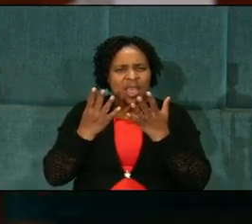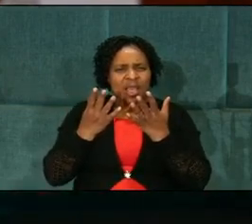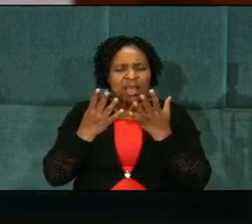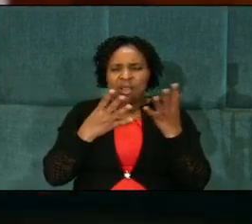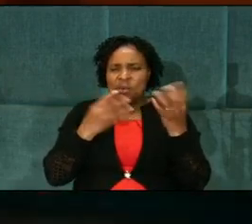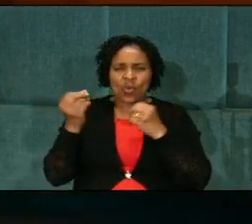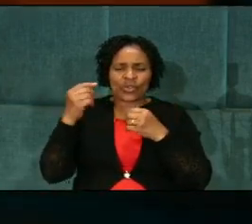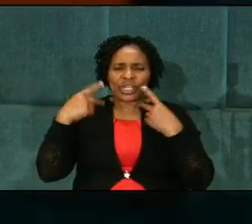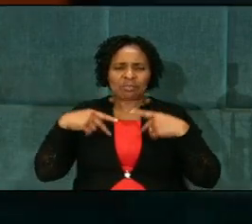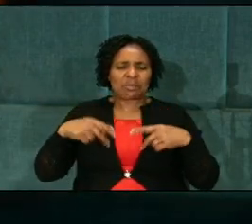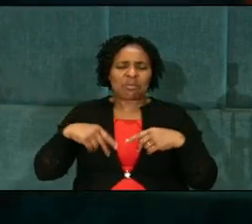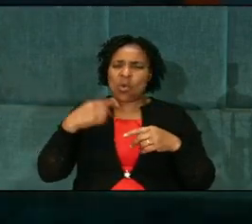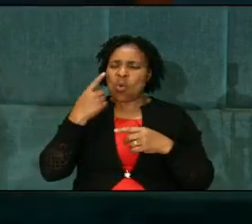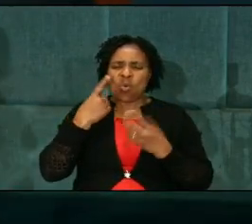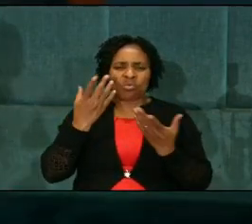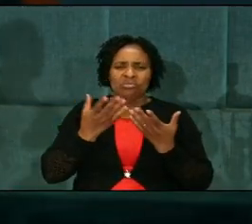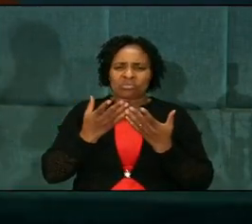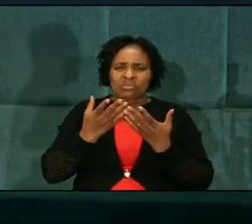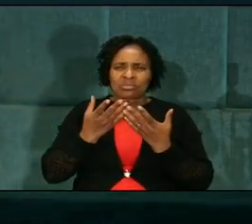people who I know?